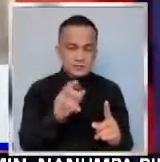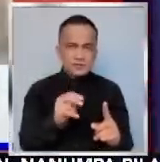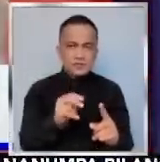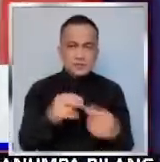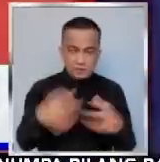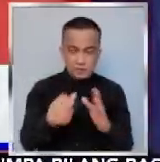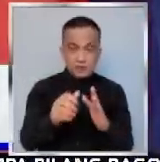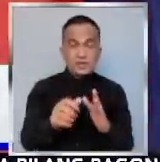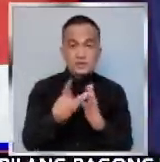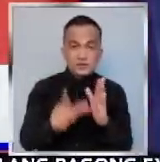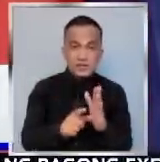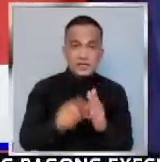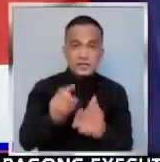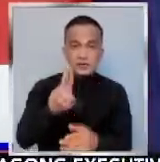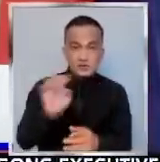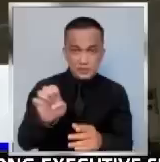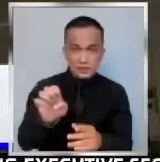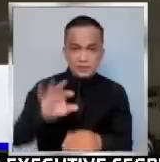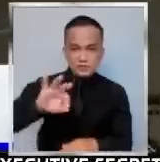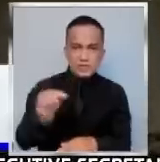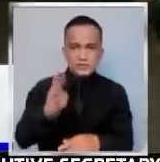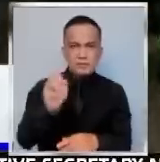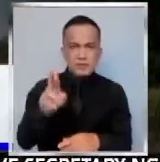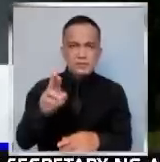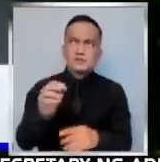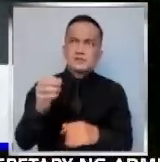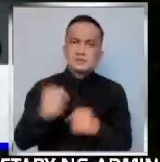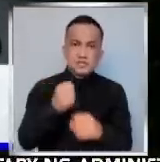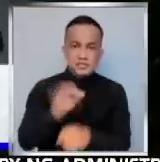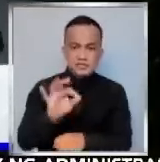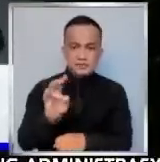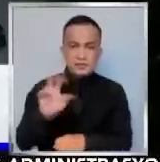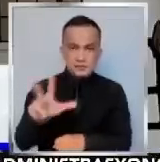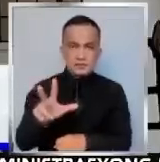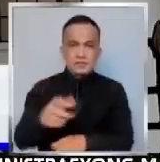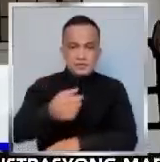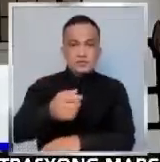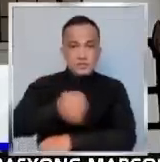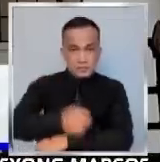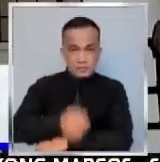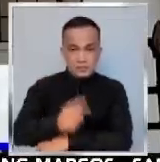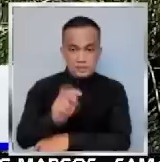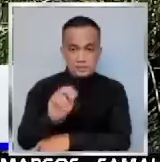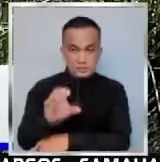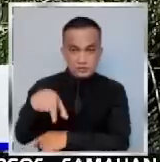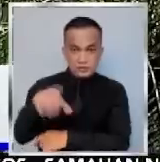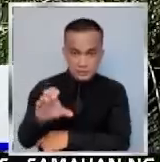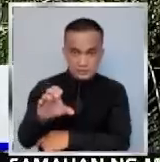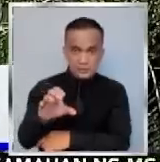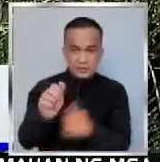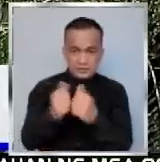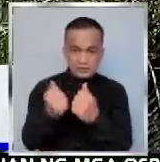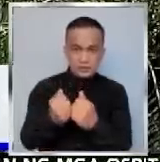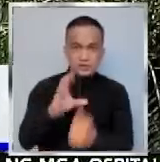at pangsyam sa 1973 bar exams. Naging hukom ng Quezon City Regional Trial Court, Associate Justice ng Court of Appeals